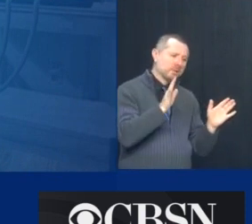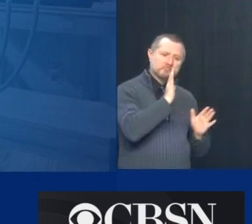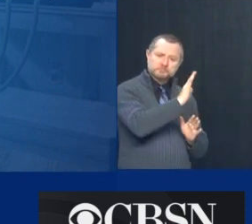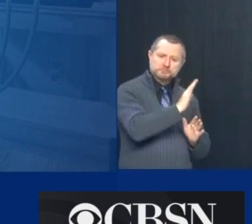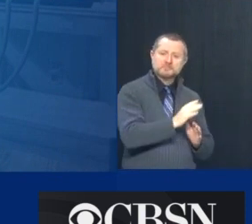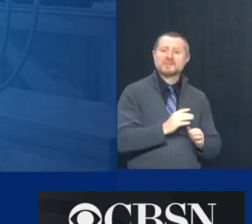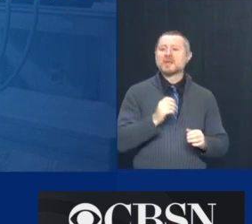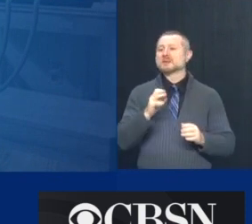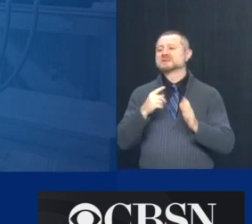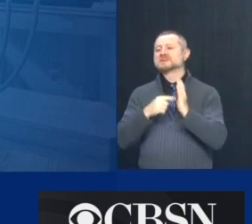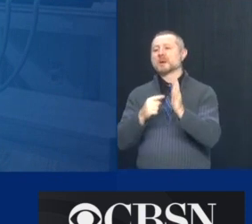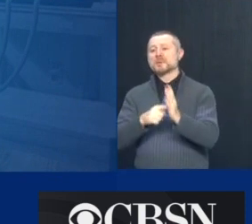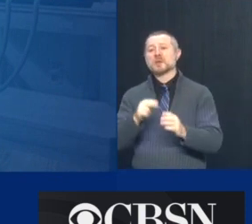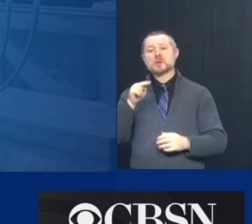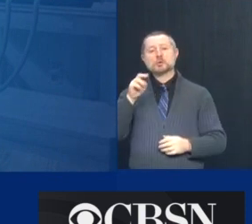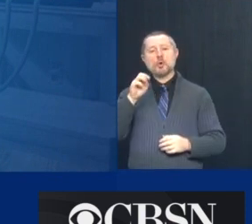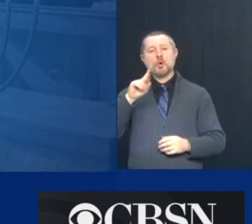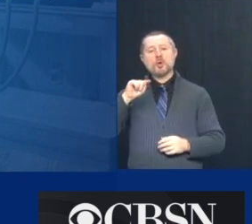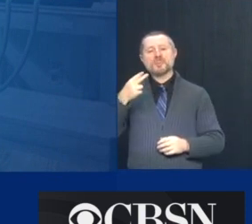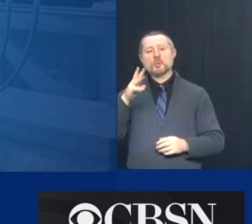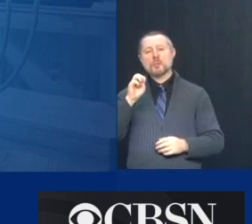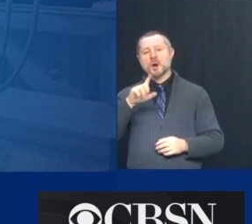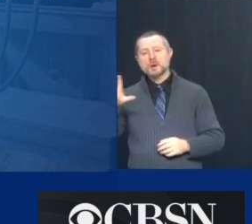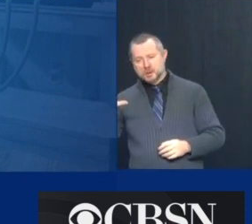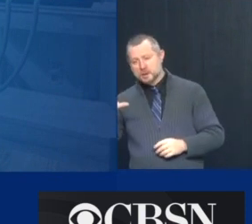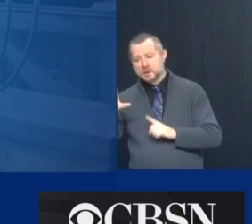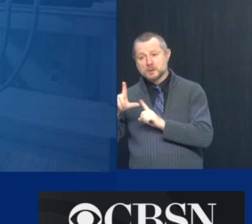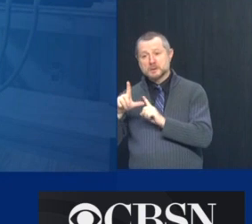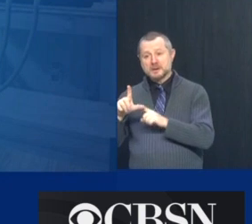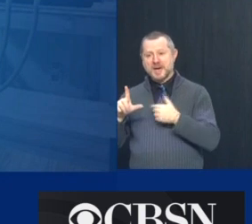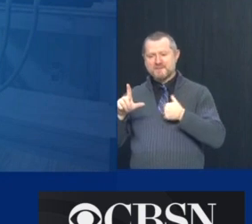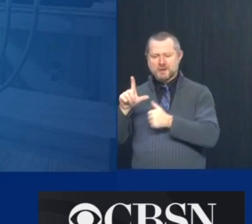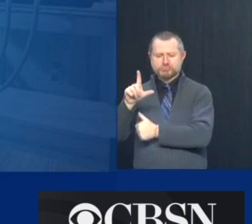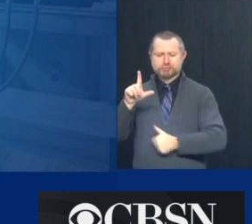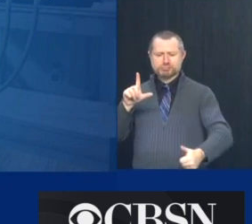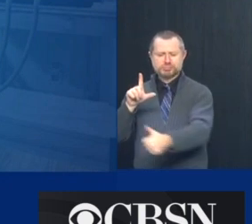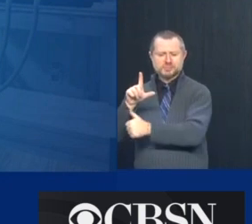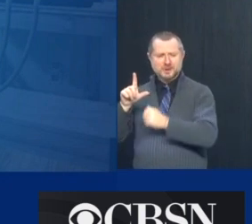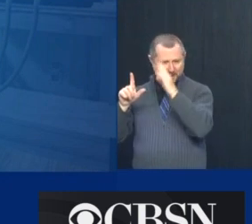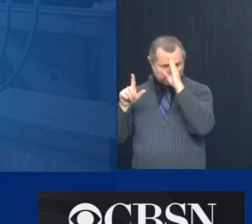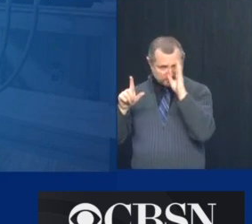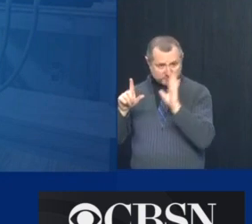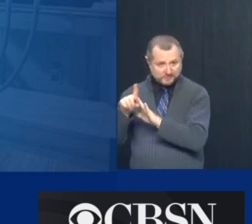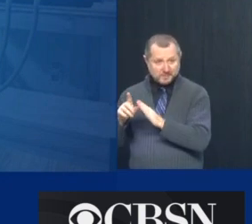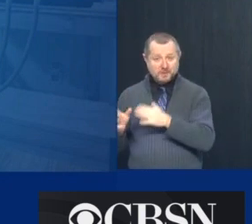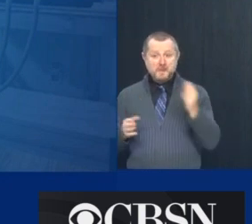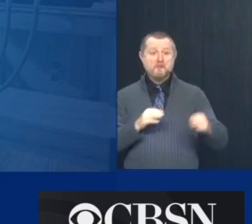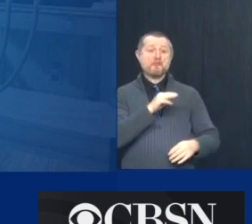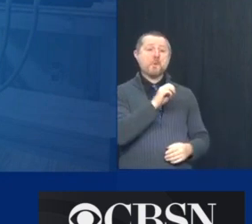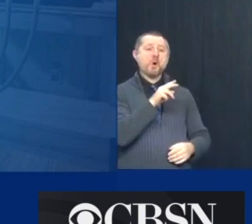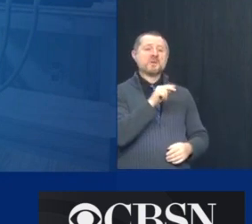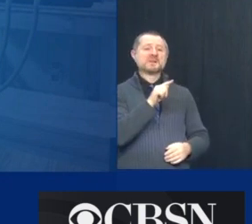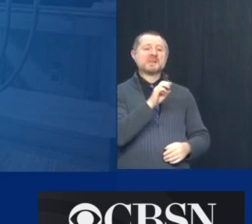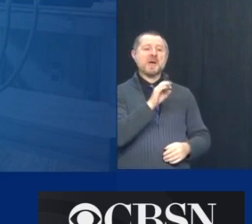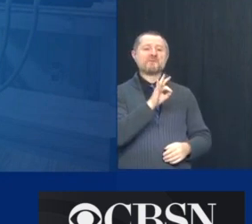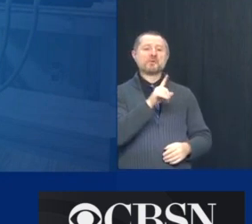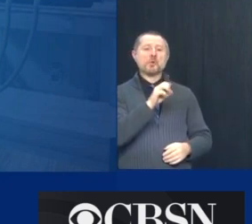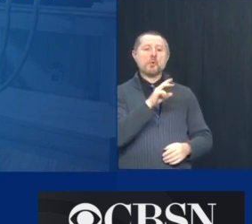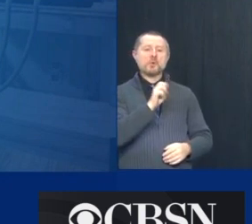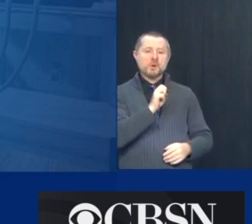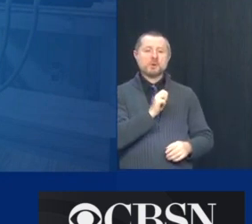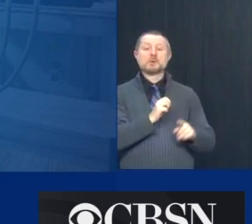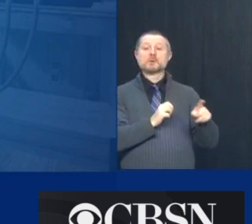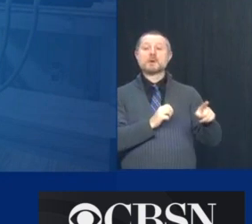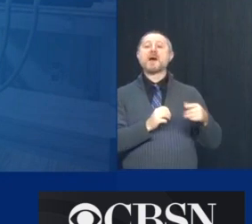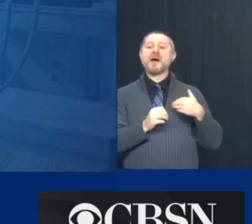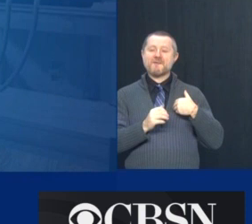Northwell has a number of hospitals in their system. Montefiore, ECMC, Erie County,